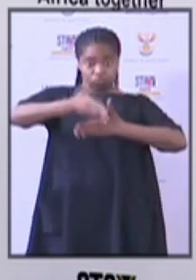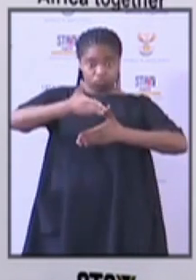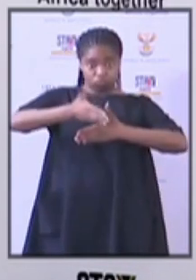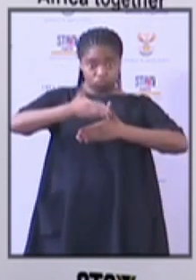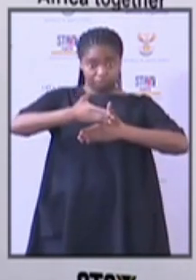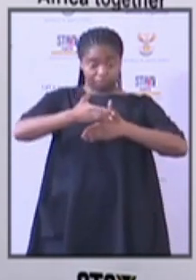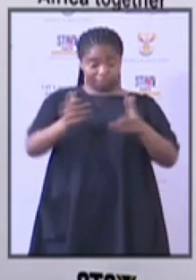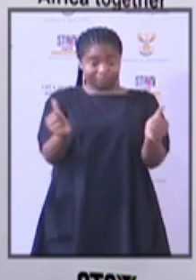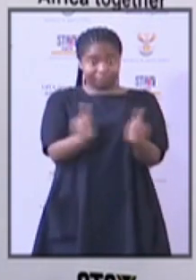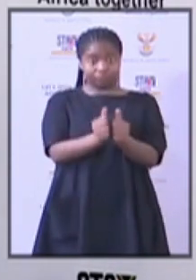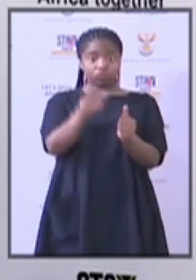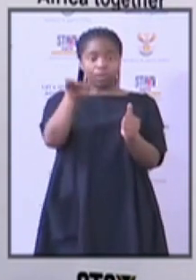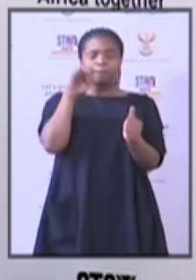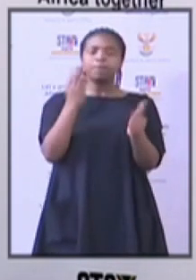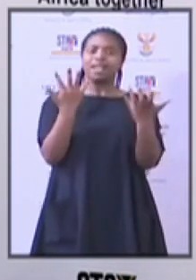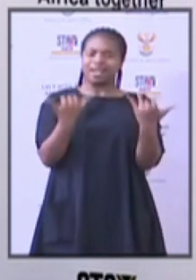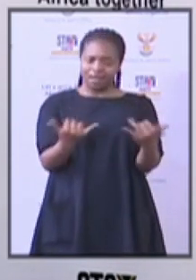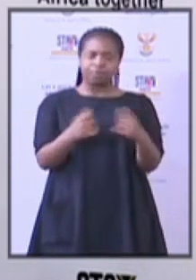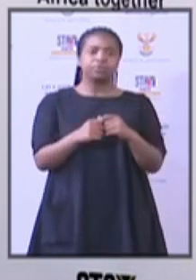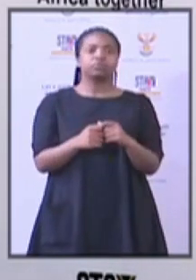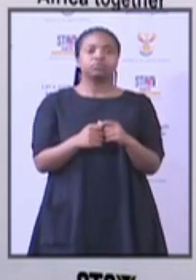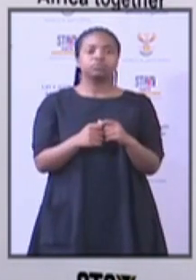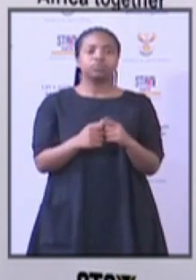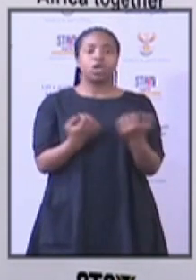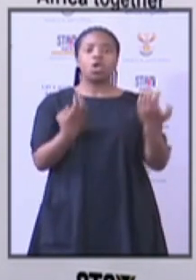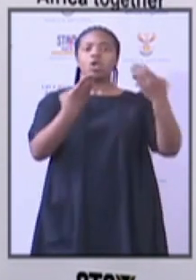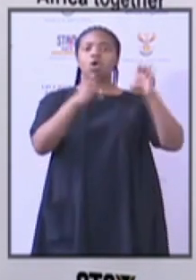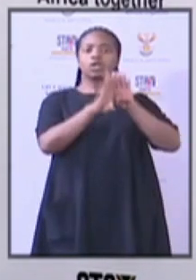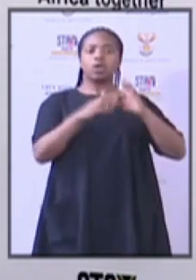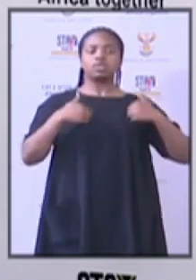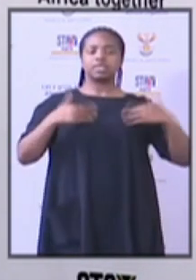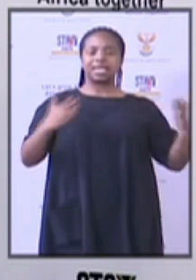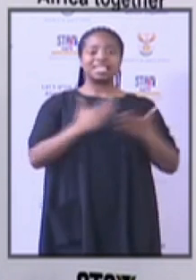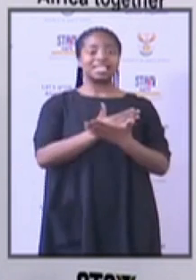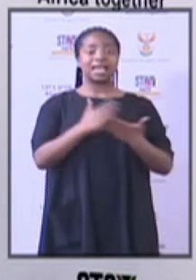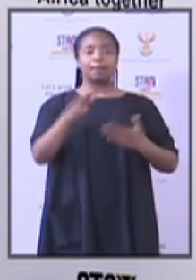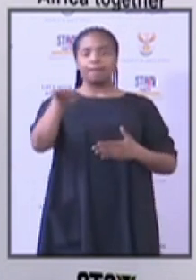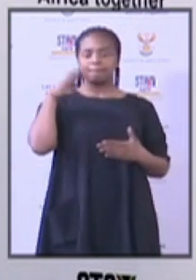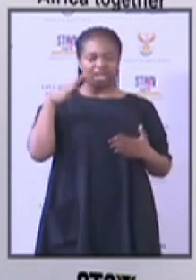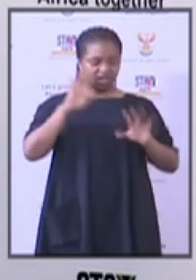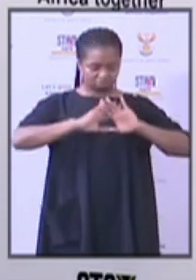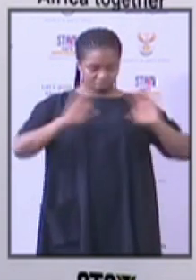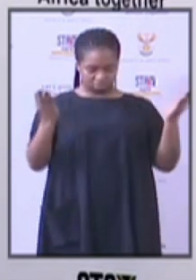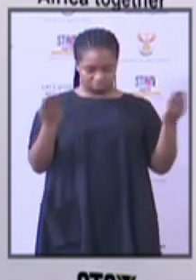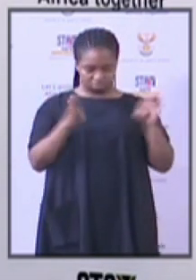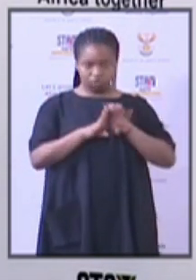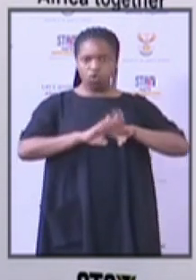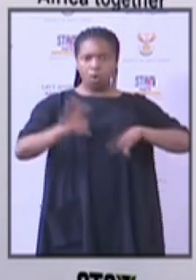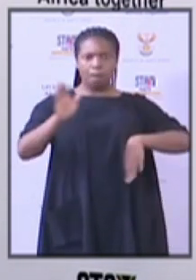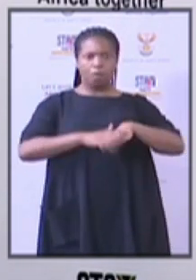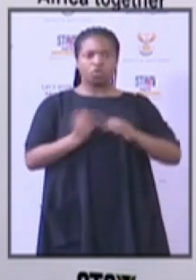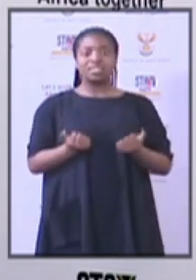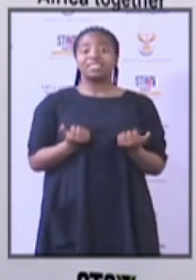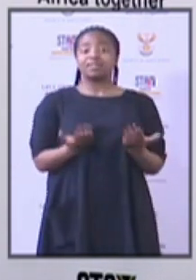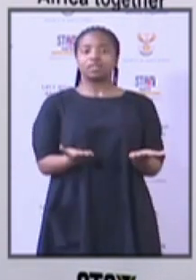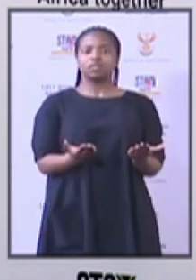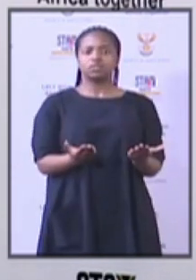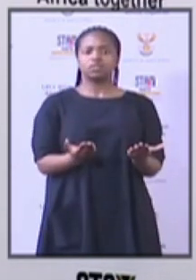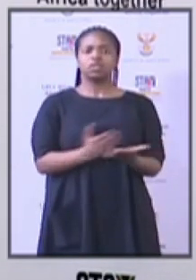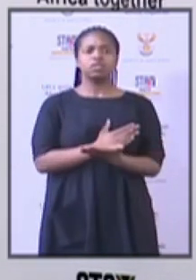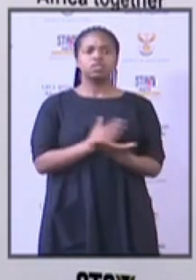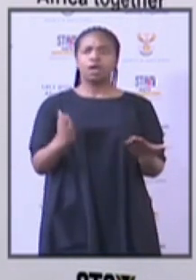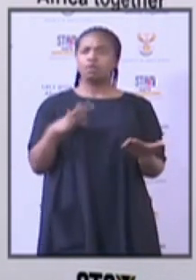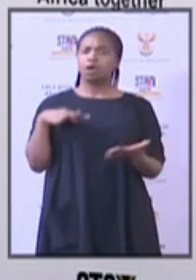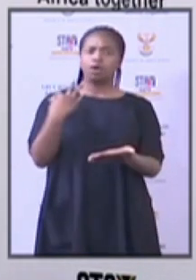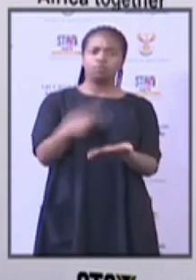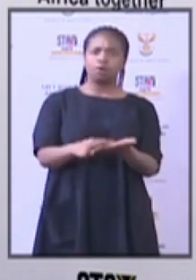having with the banks. Now, when the lockdown started, some of the banks closed this service, and some people have already